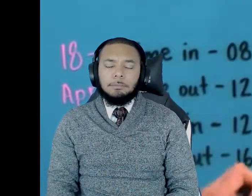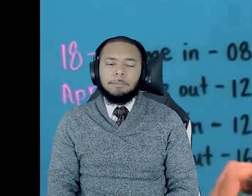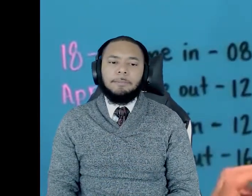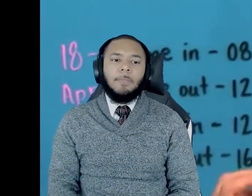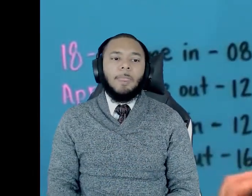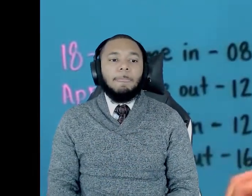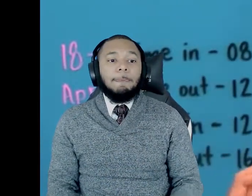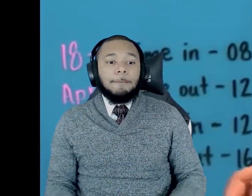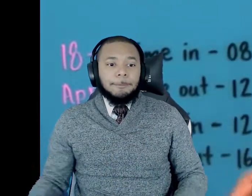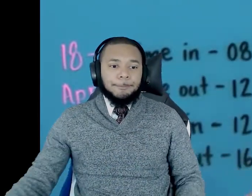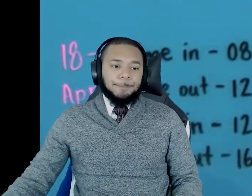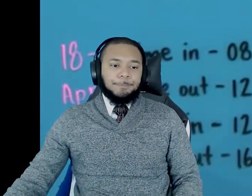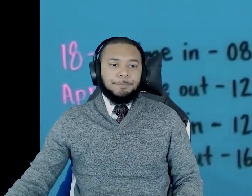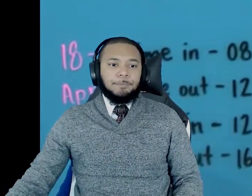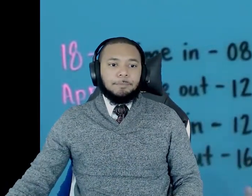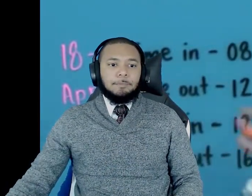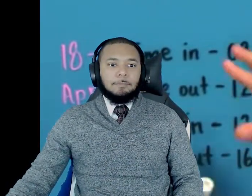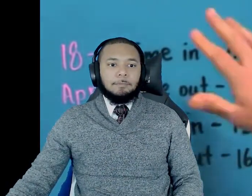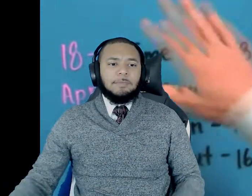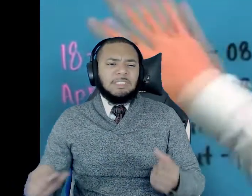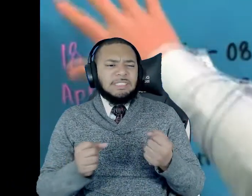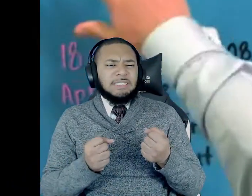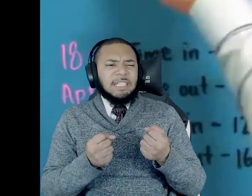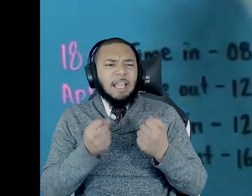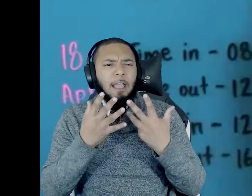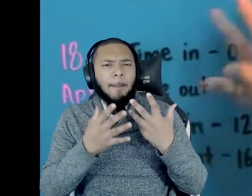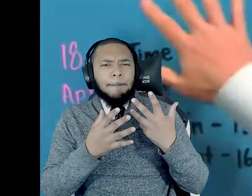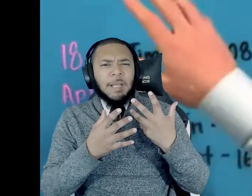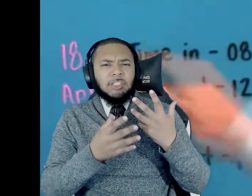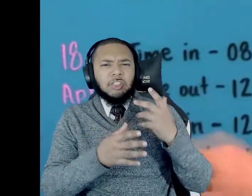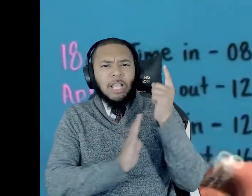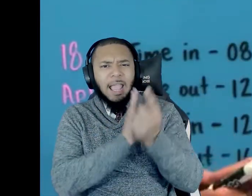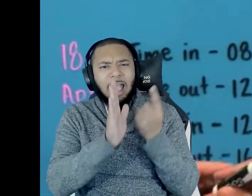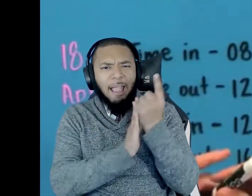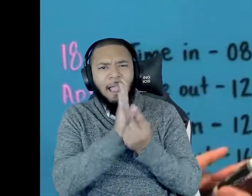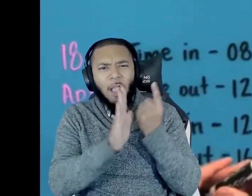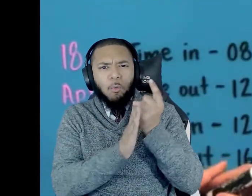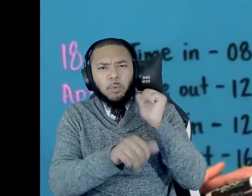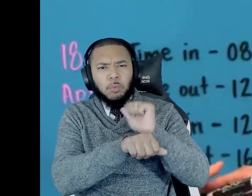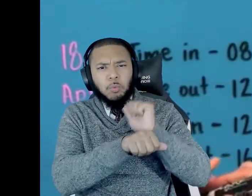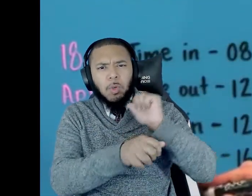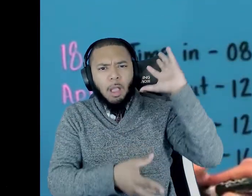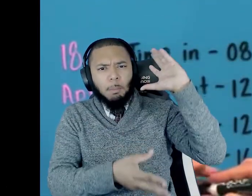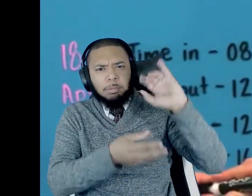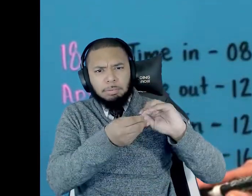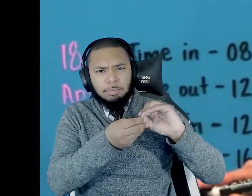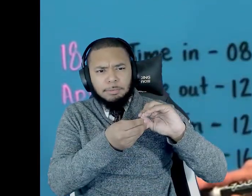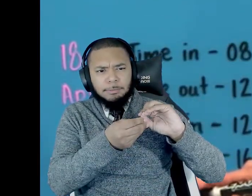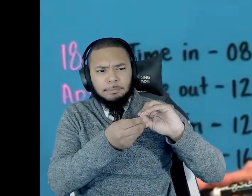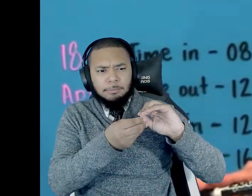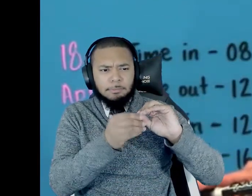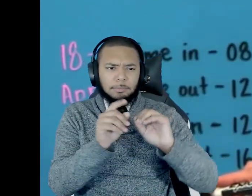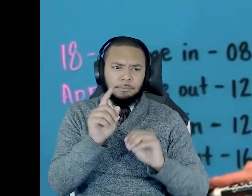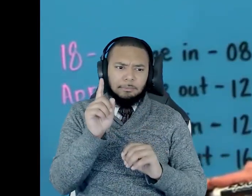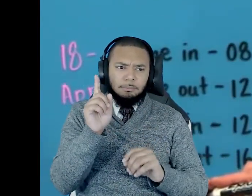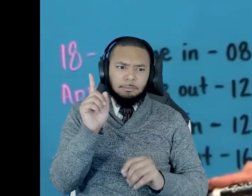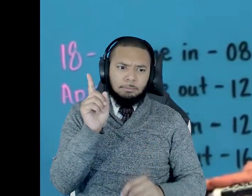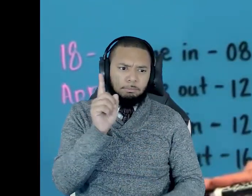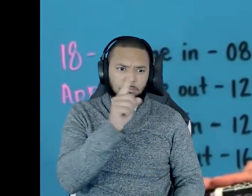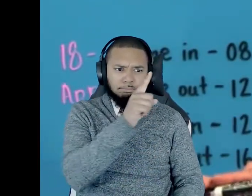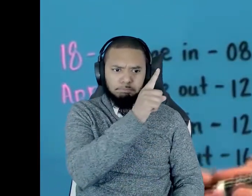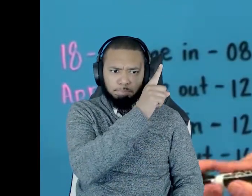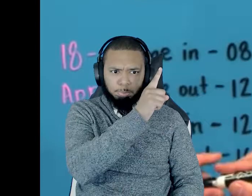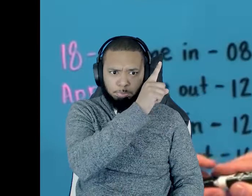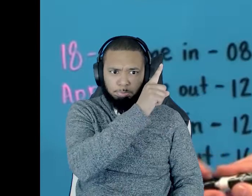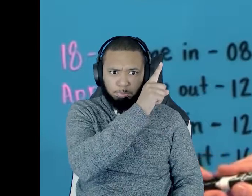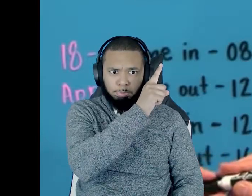5:17 p.m. How many hours did this person work? Well,